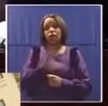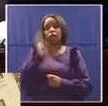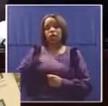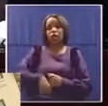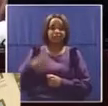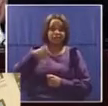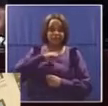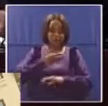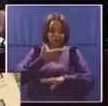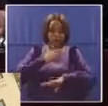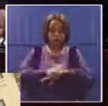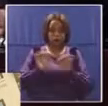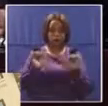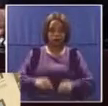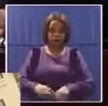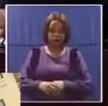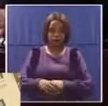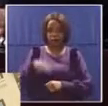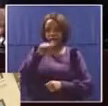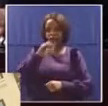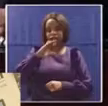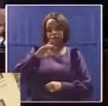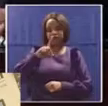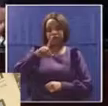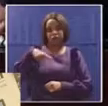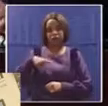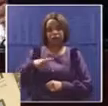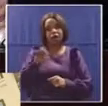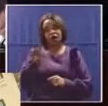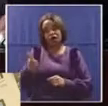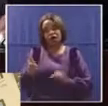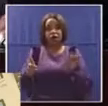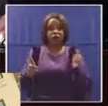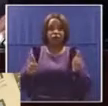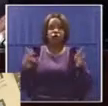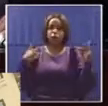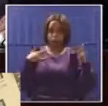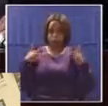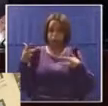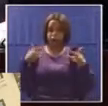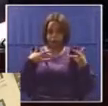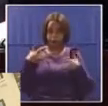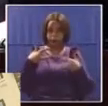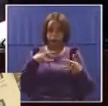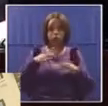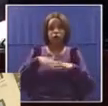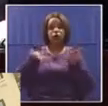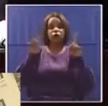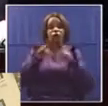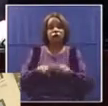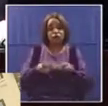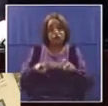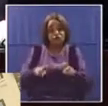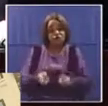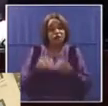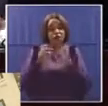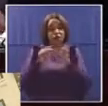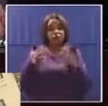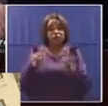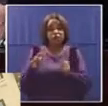The ACDP and many others were deeply concerned that the public, and in particular rape victims, were not advised that a